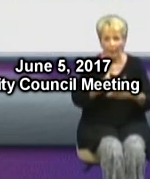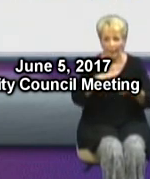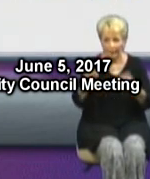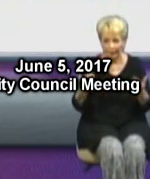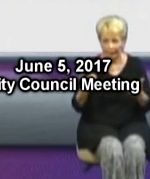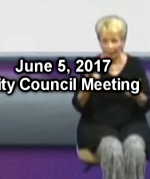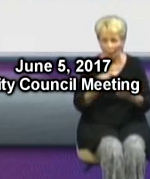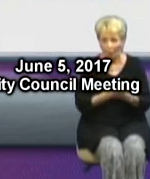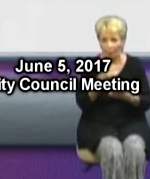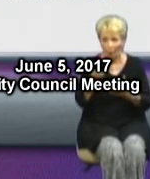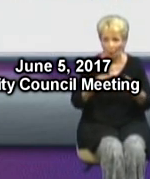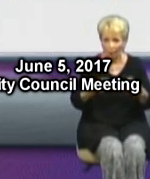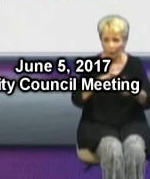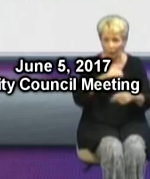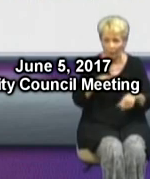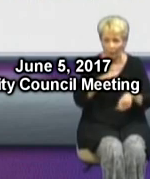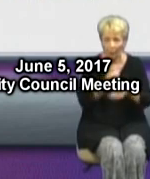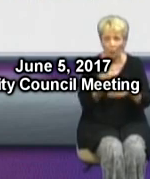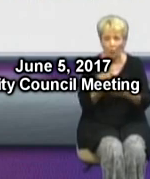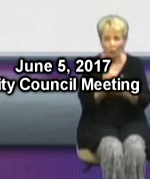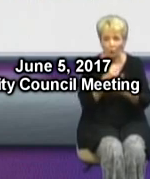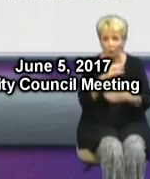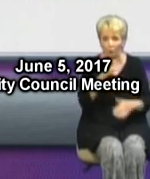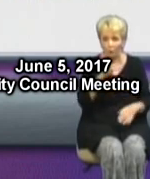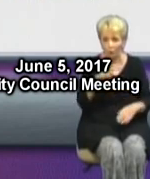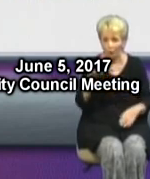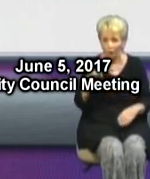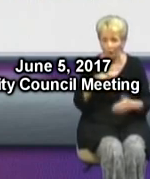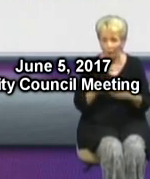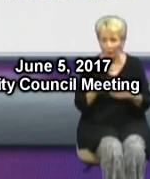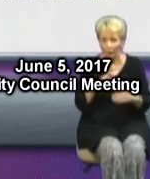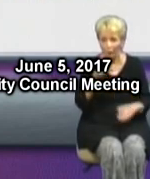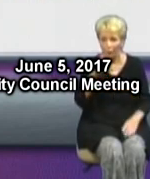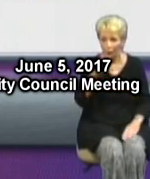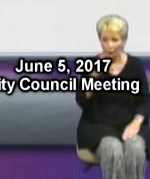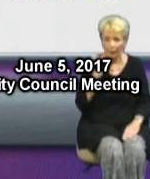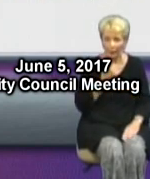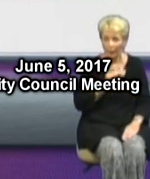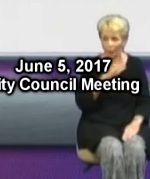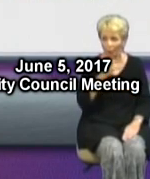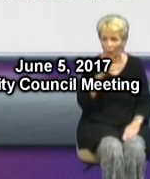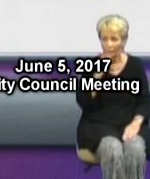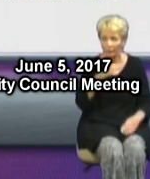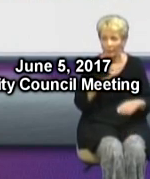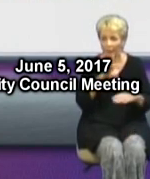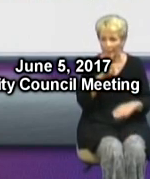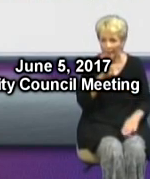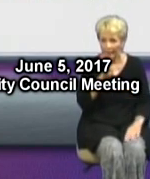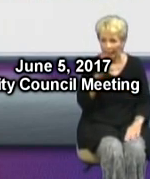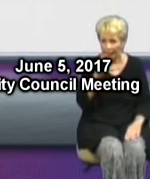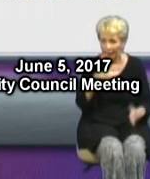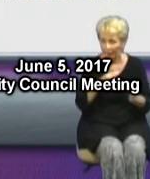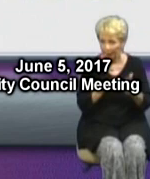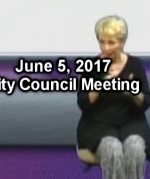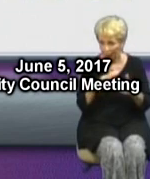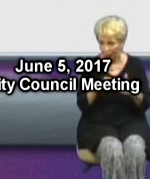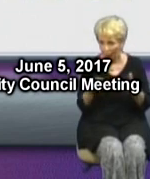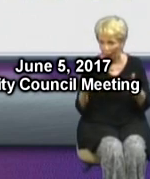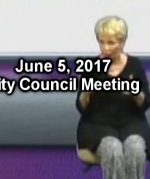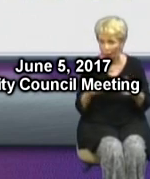and we bought property and we built a new sewer plant that would treat our waste, it would be $80